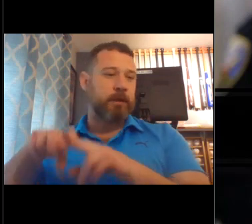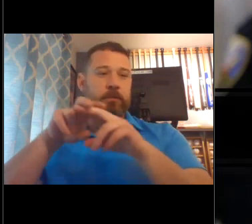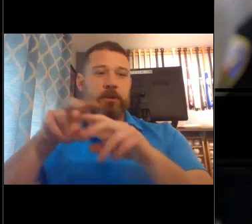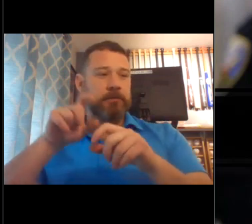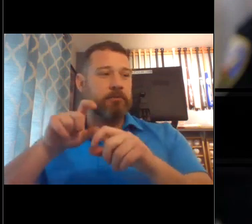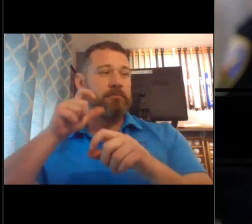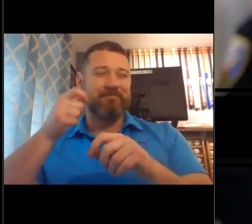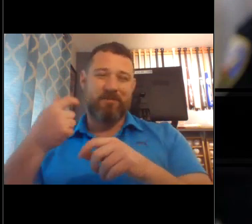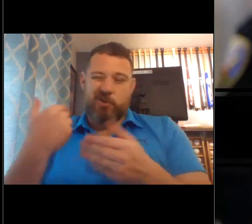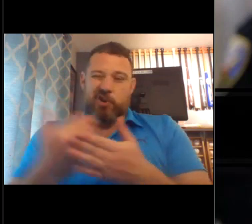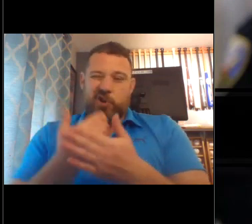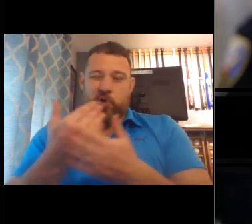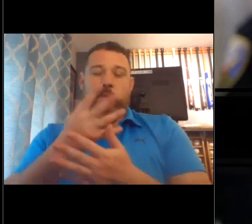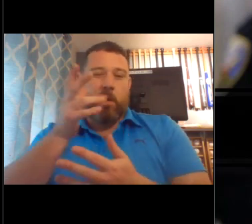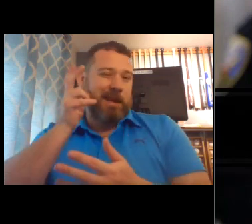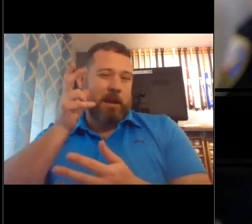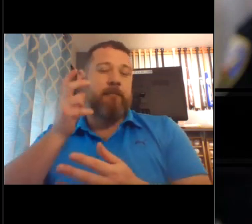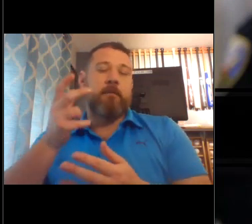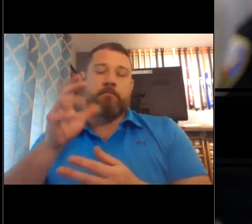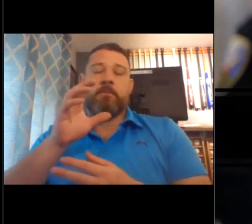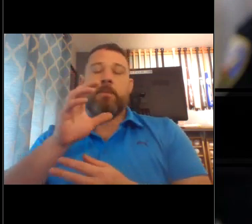developments from the California High-Speed Rail Authority.